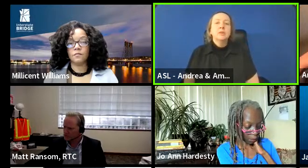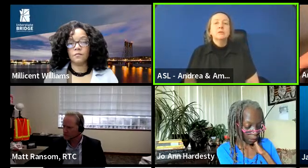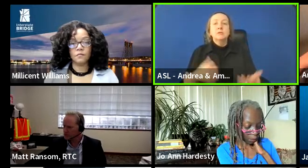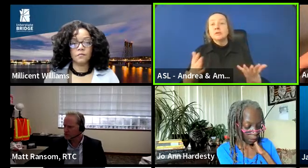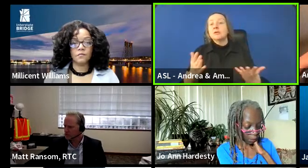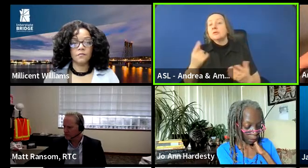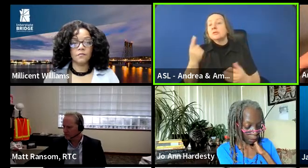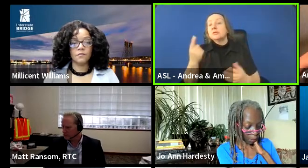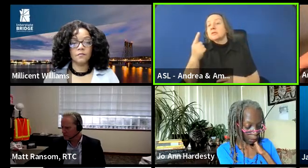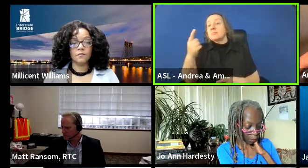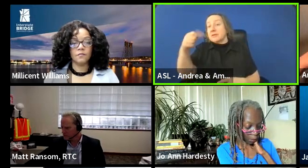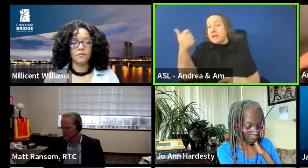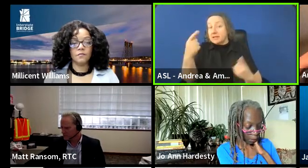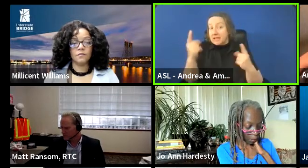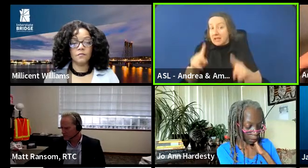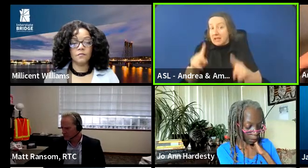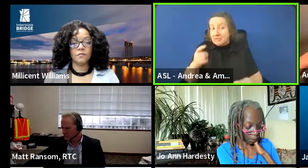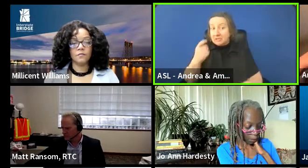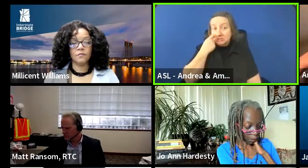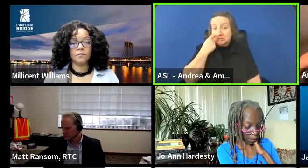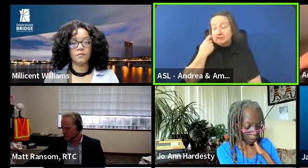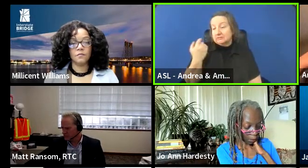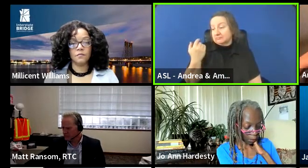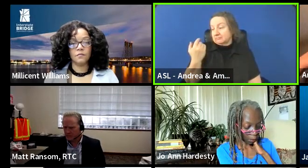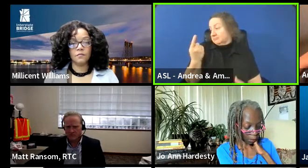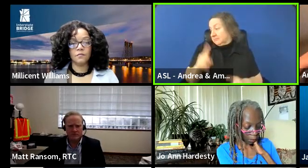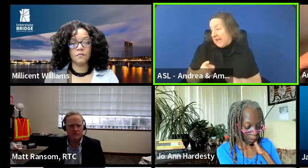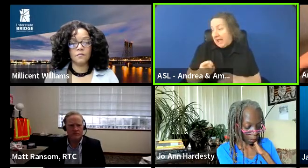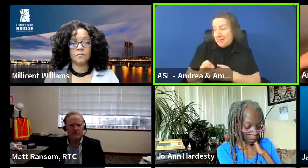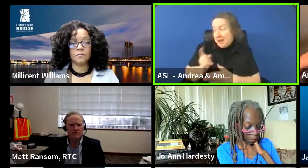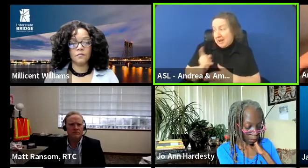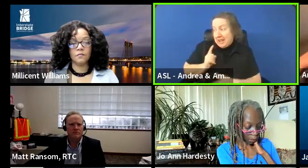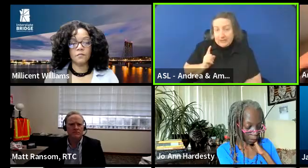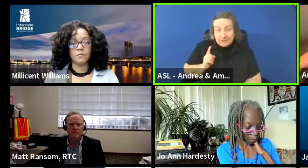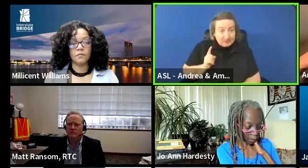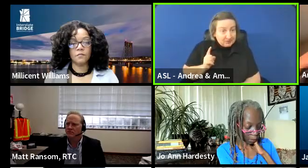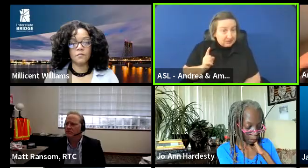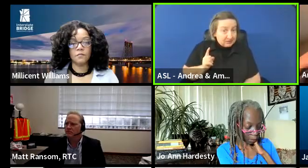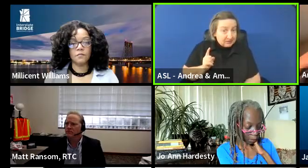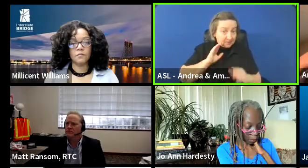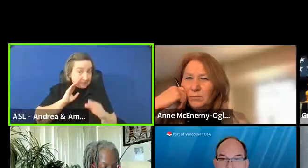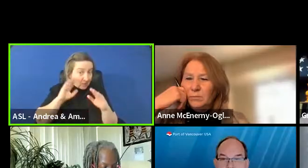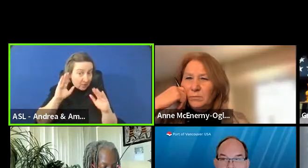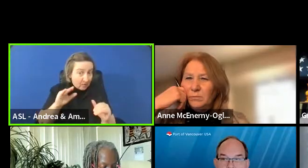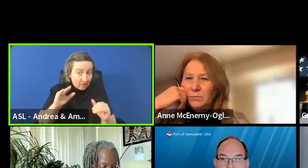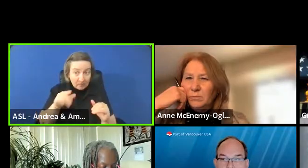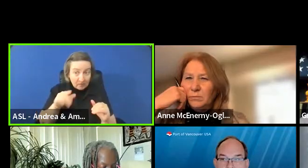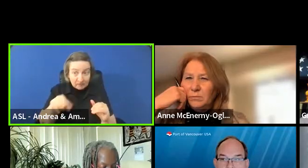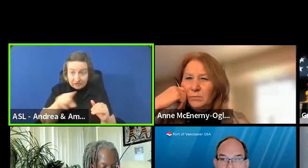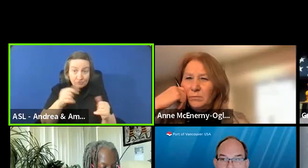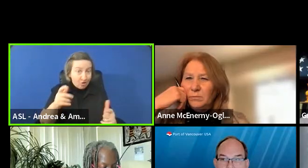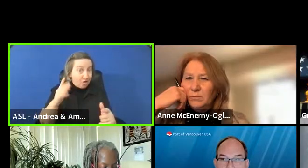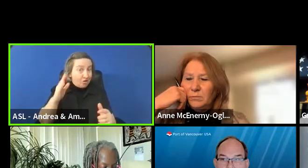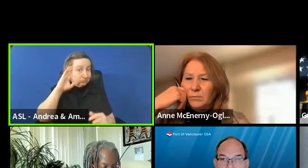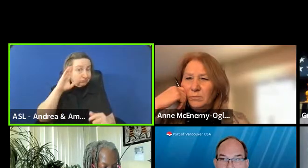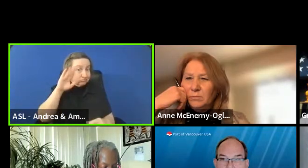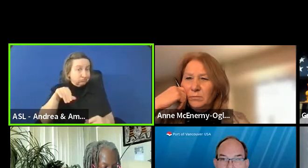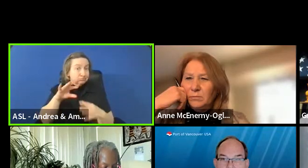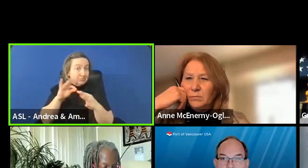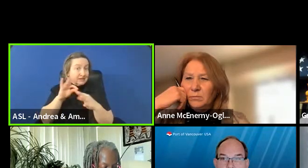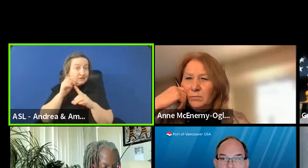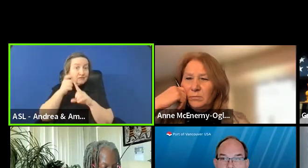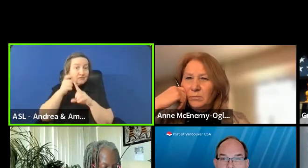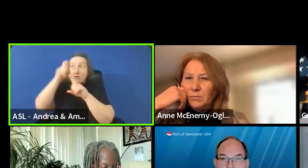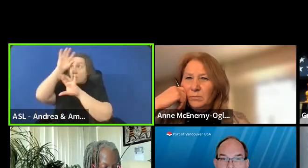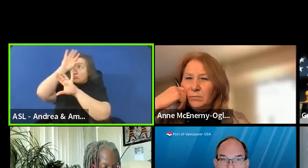that also happened, and this just happened last week, and hopefully everybody heard the message from the president